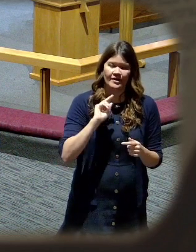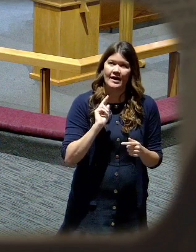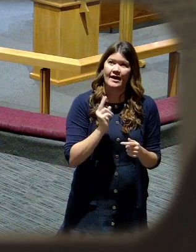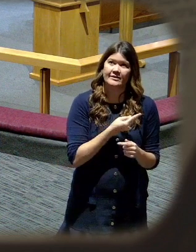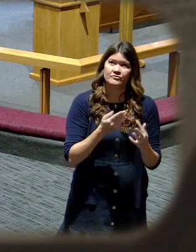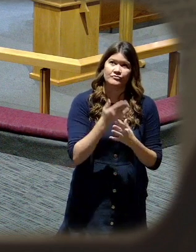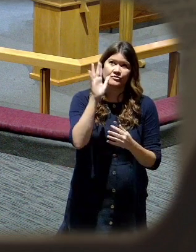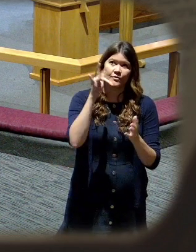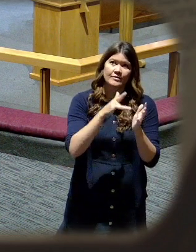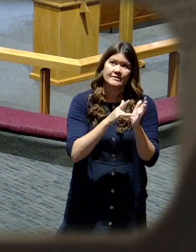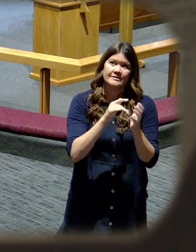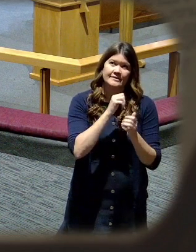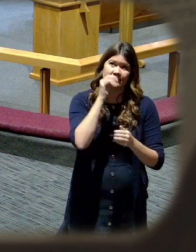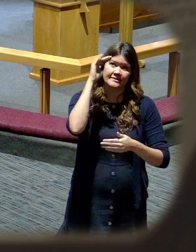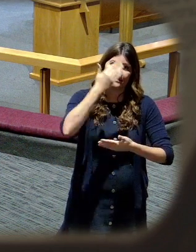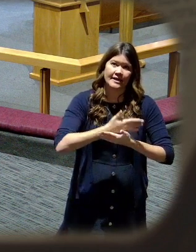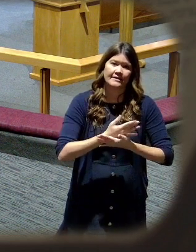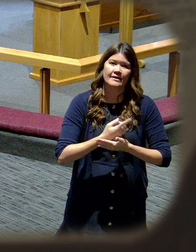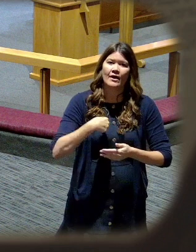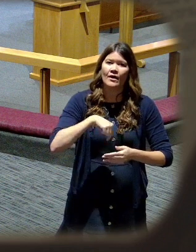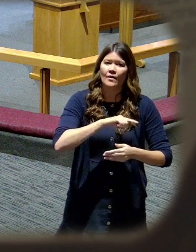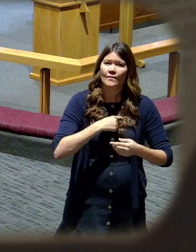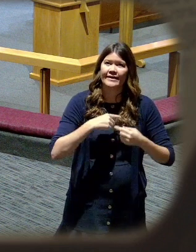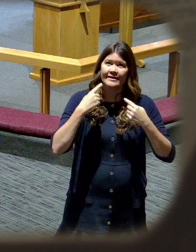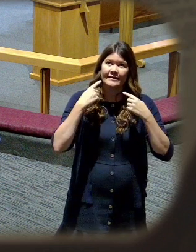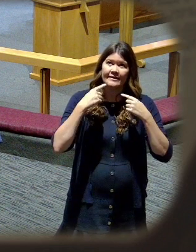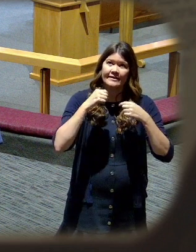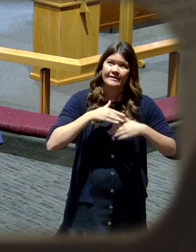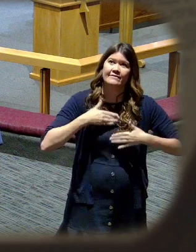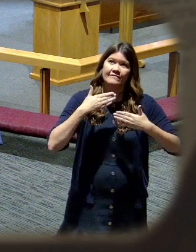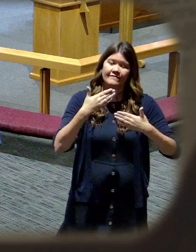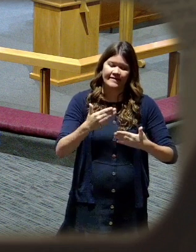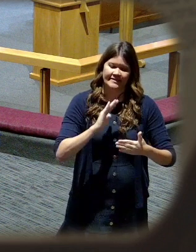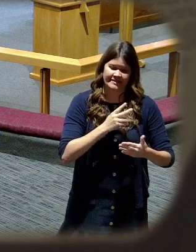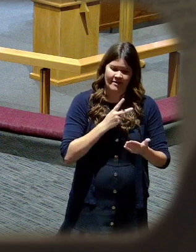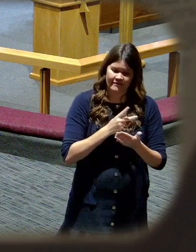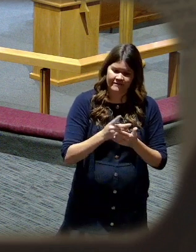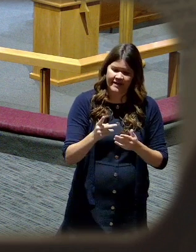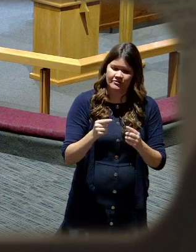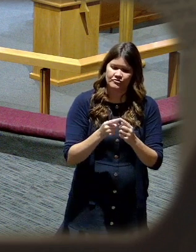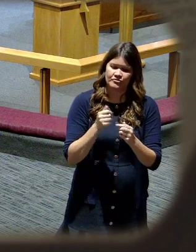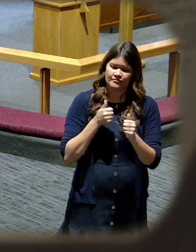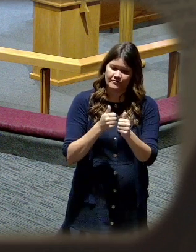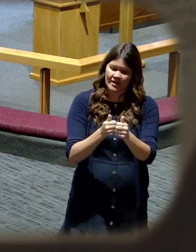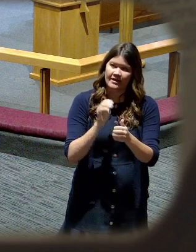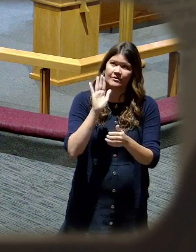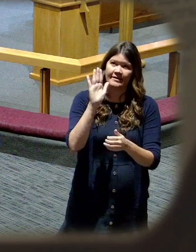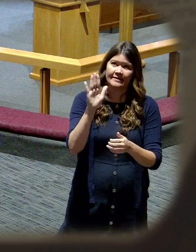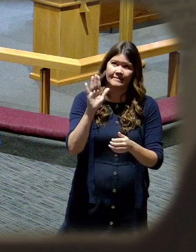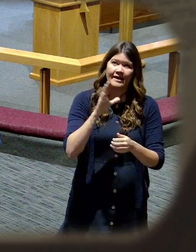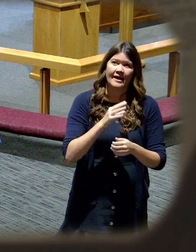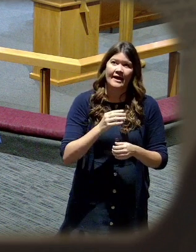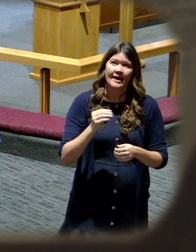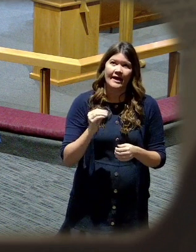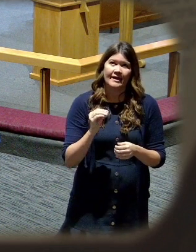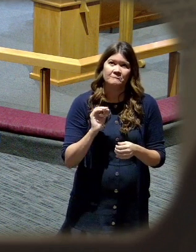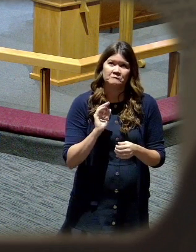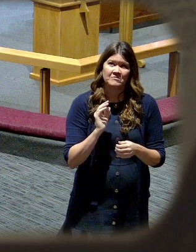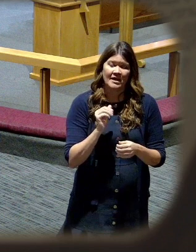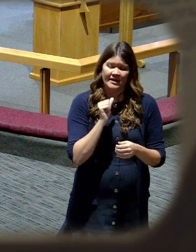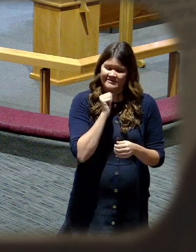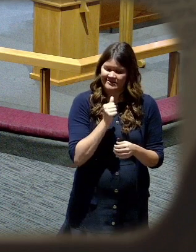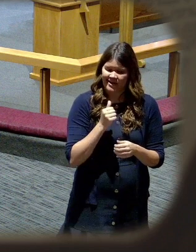with shame our slowness to learn of him, our failure to follow him, and our reluctance to bear the